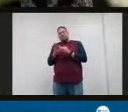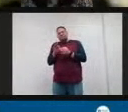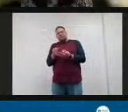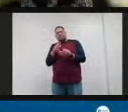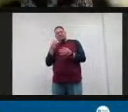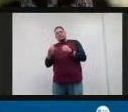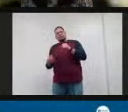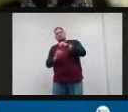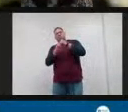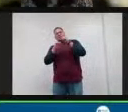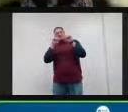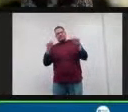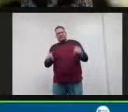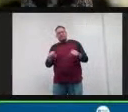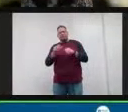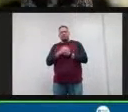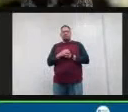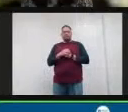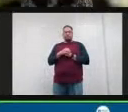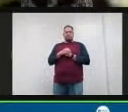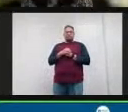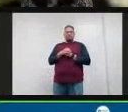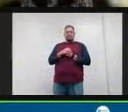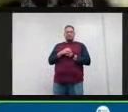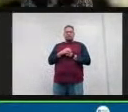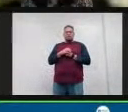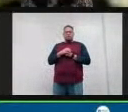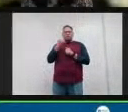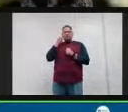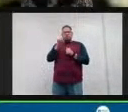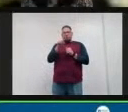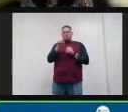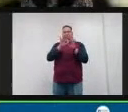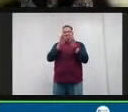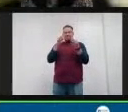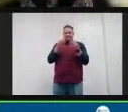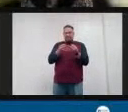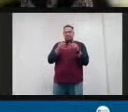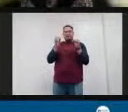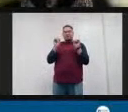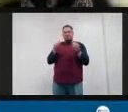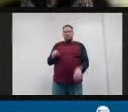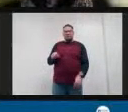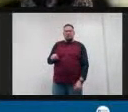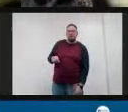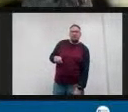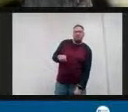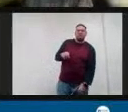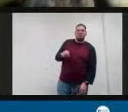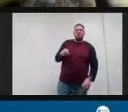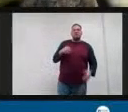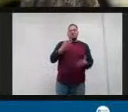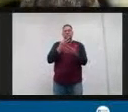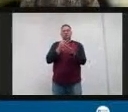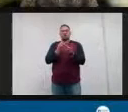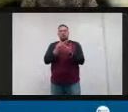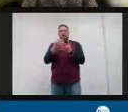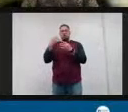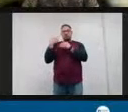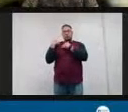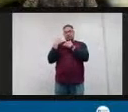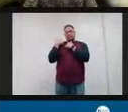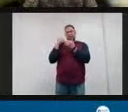support system. Okay. So for you, the word family is adequate. And then the fiduciary duty, that is the most